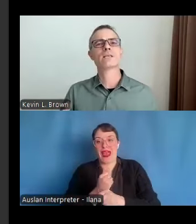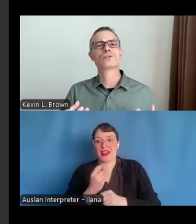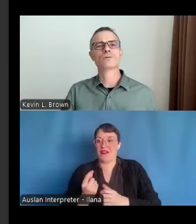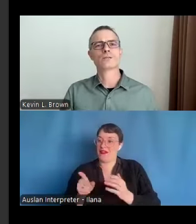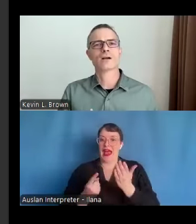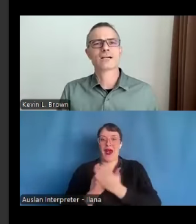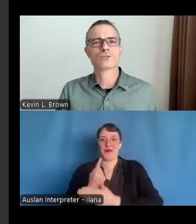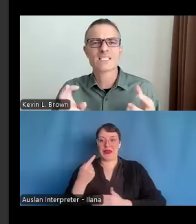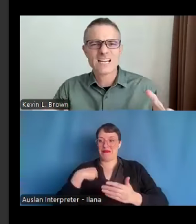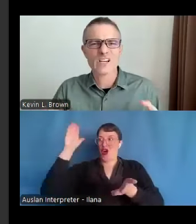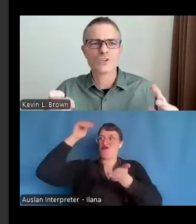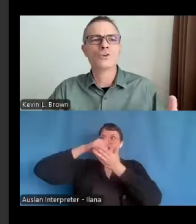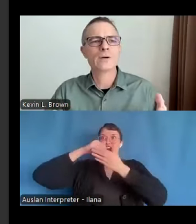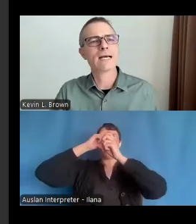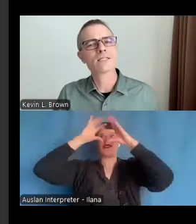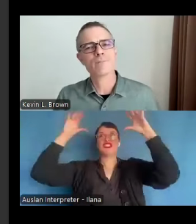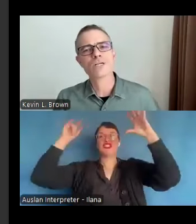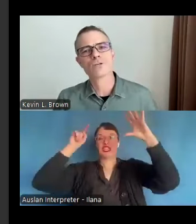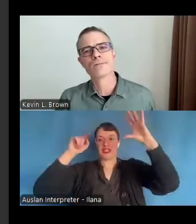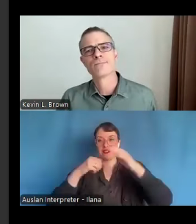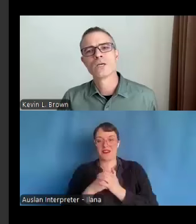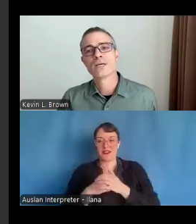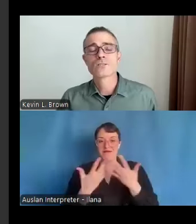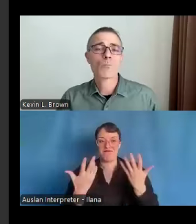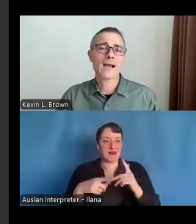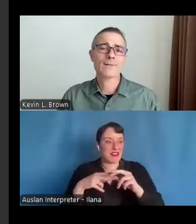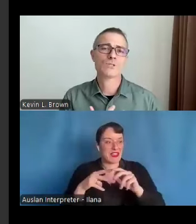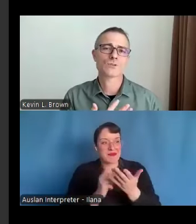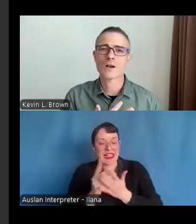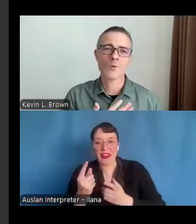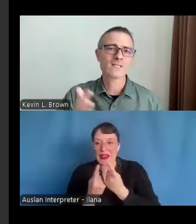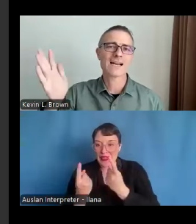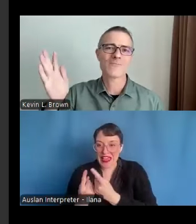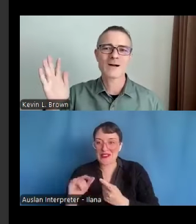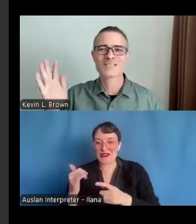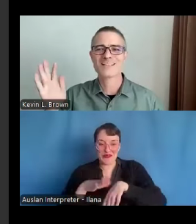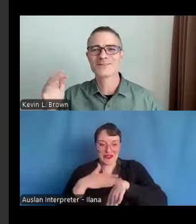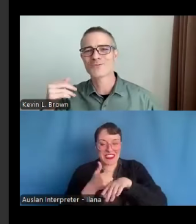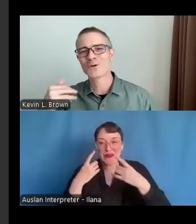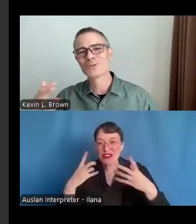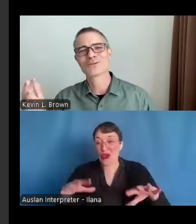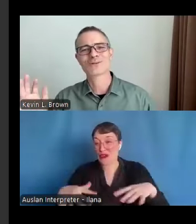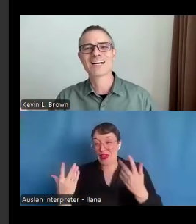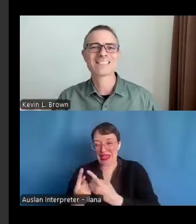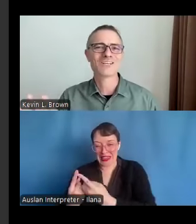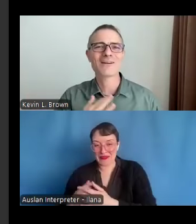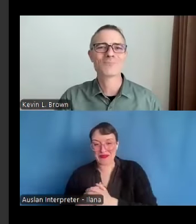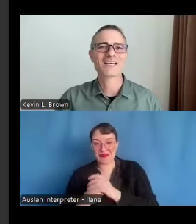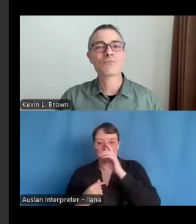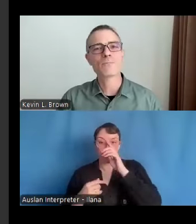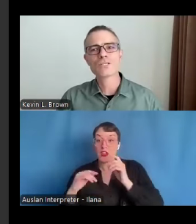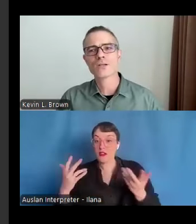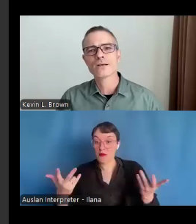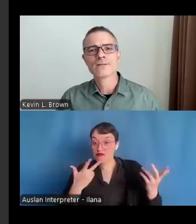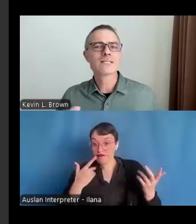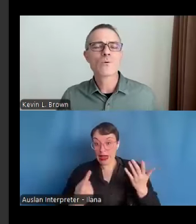is that you're actually selling or doing. That's the mission. And so perhaps you start up one side of the mountain and there are boulders or ice and you have to pick a